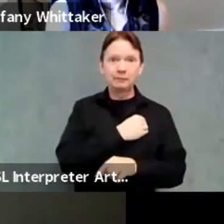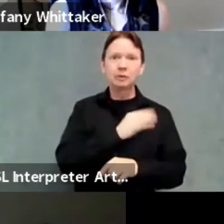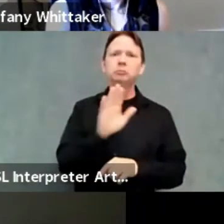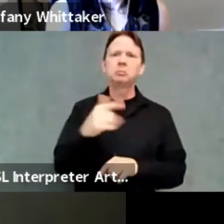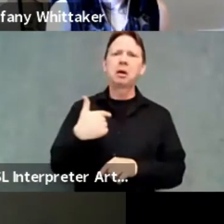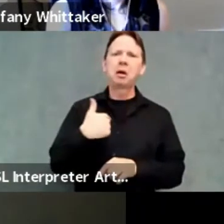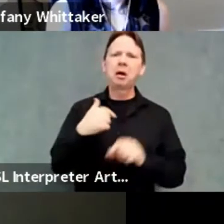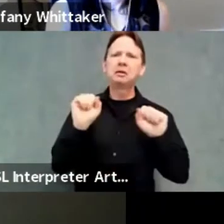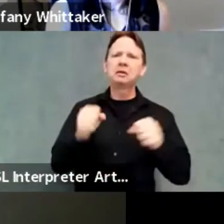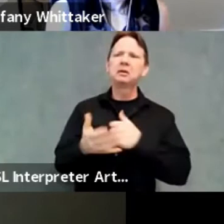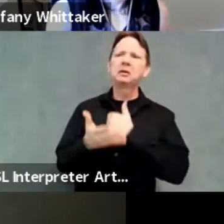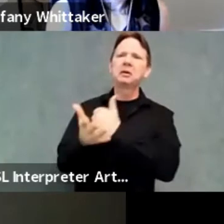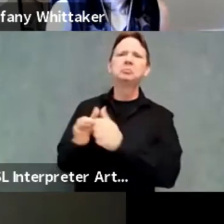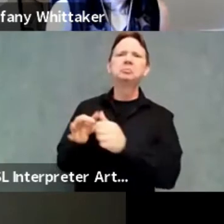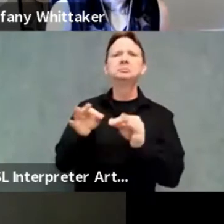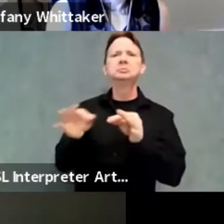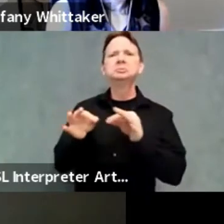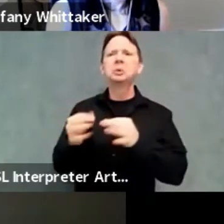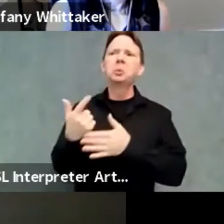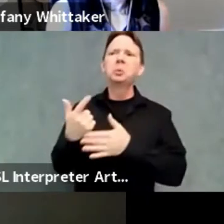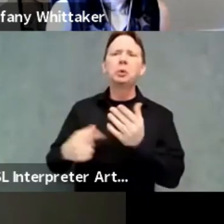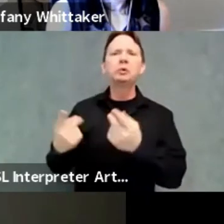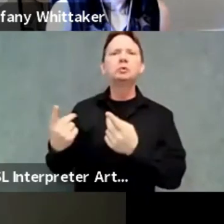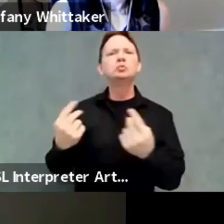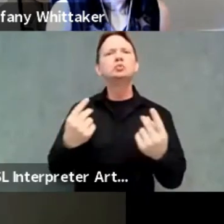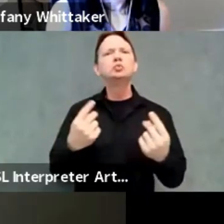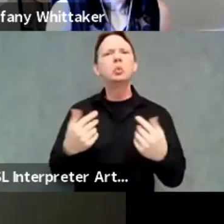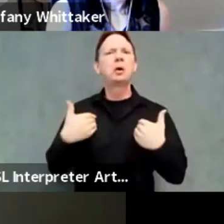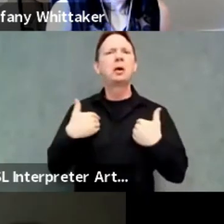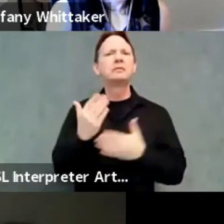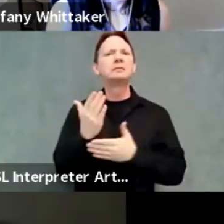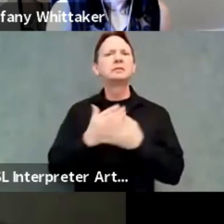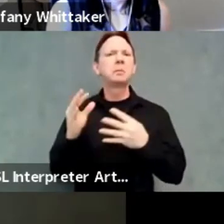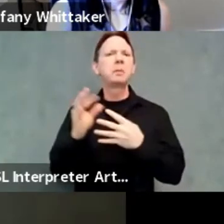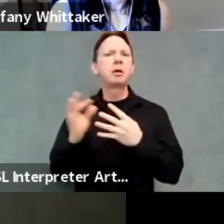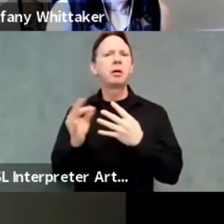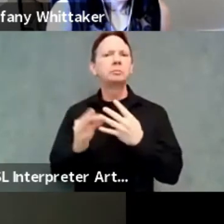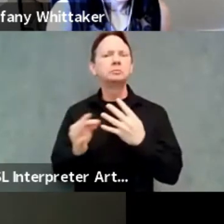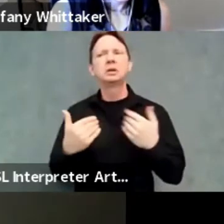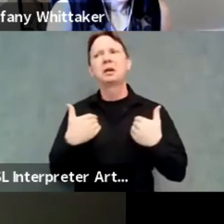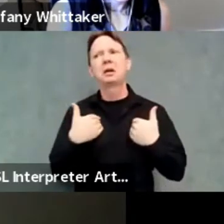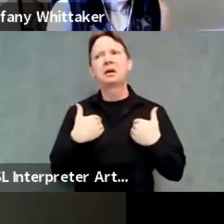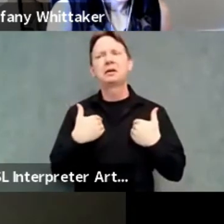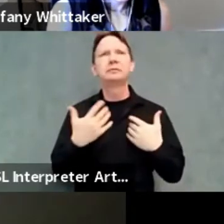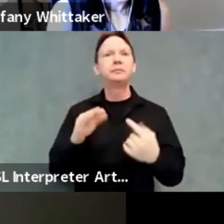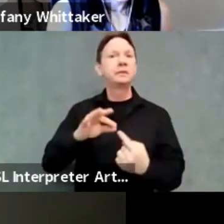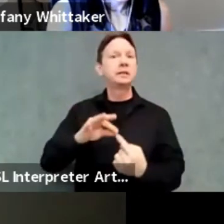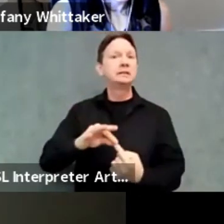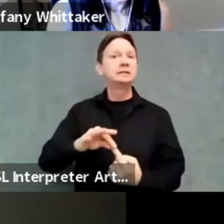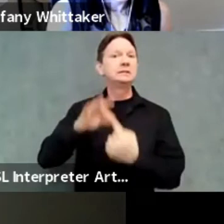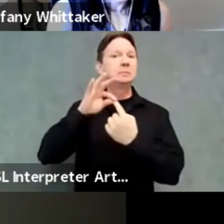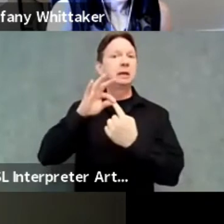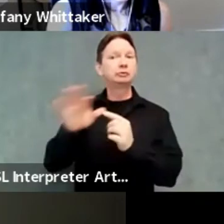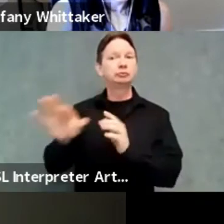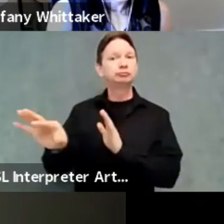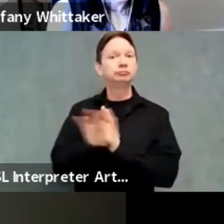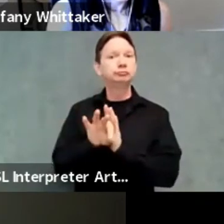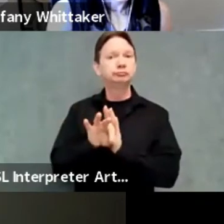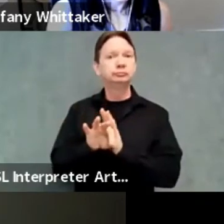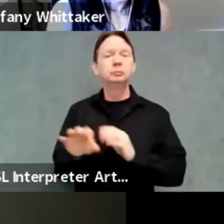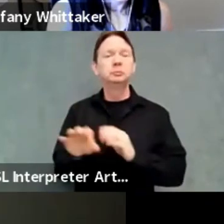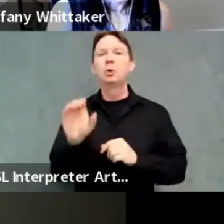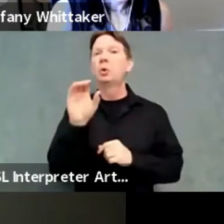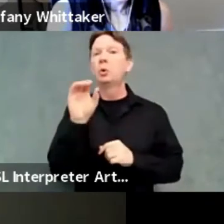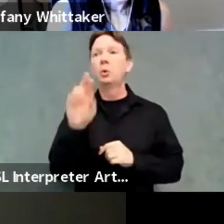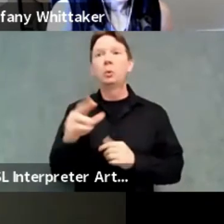I have some flexibility and can work with you on, if you have to do a special appointment, if we have to, leave a term, officer position